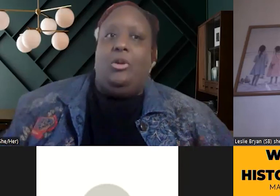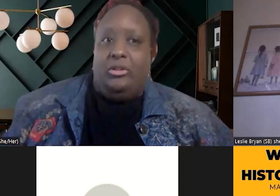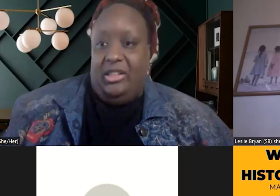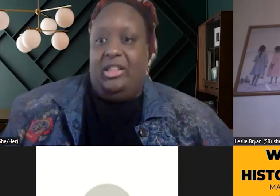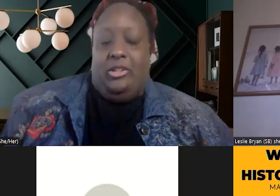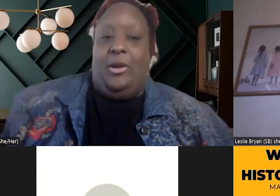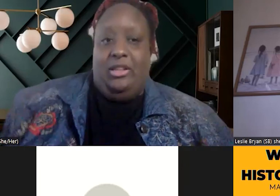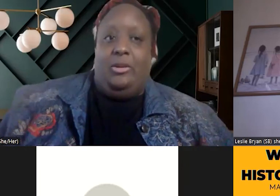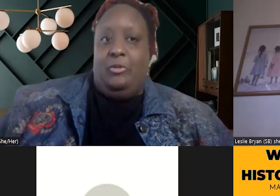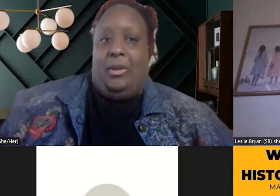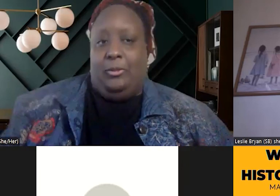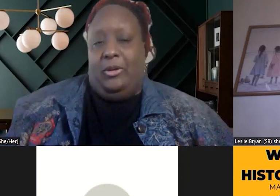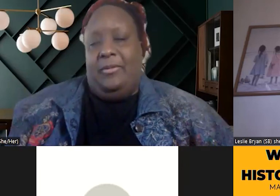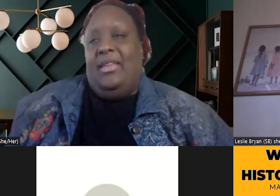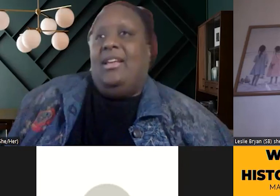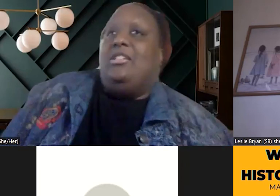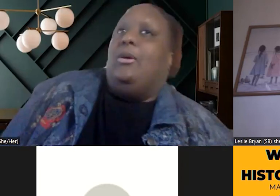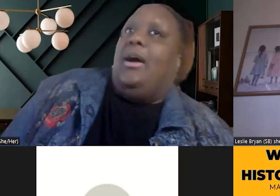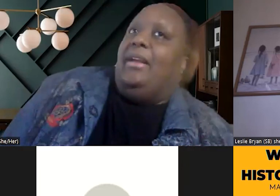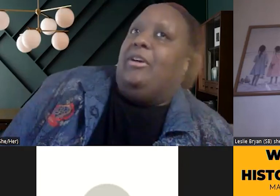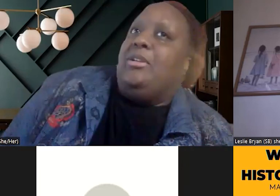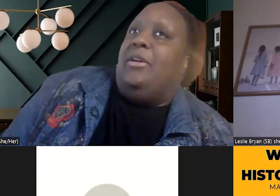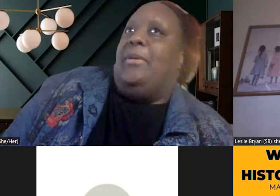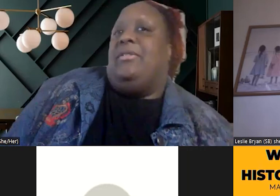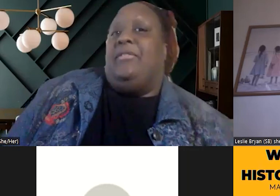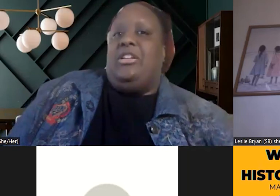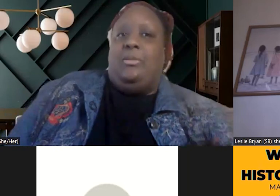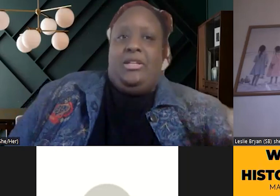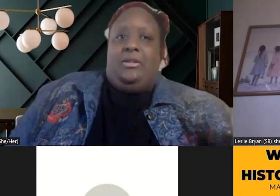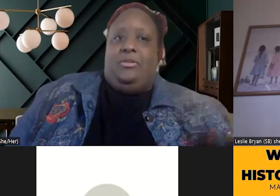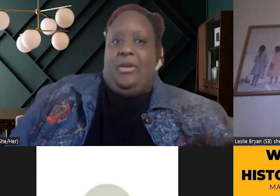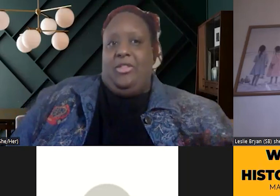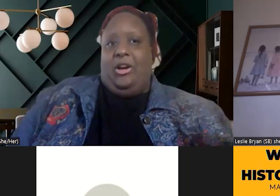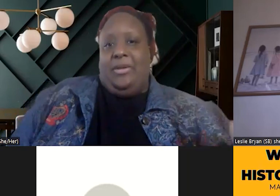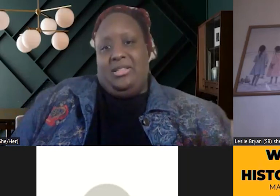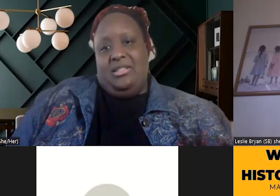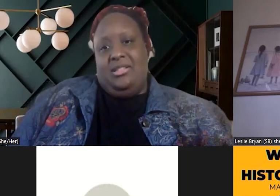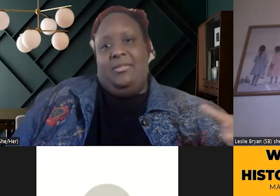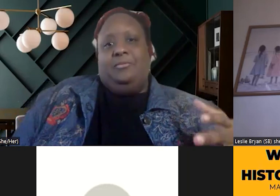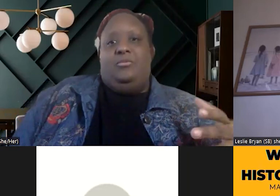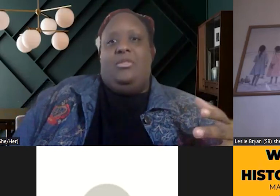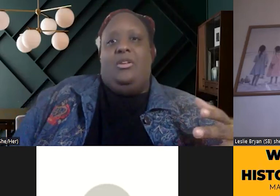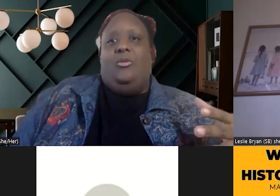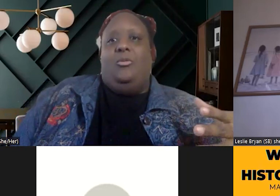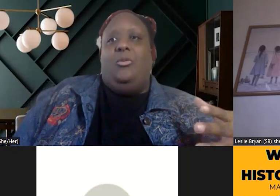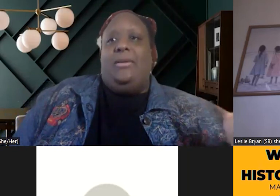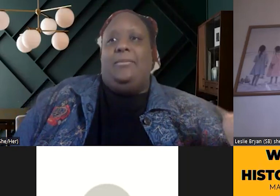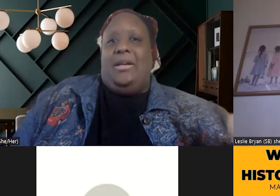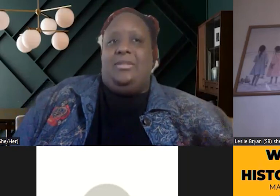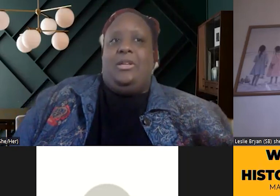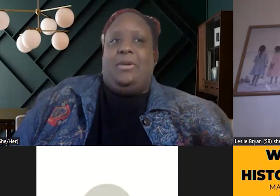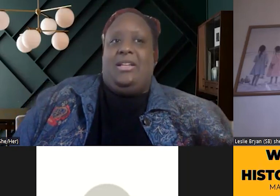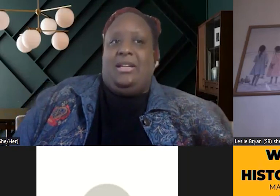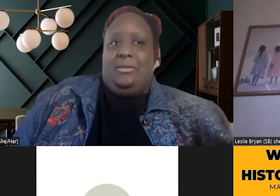the world, literally, quite literally move about the world. So I've always found myself having to explain to my therapists what